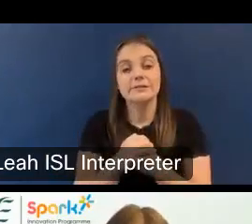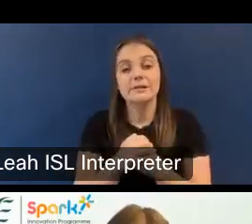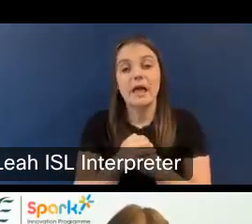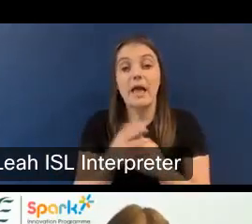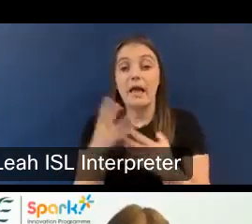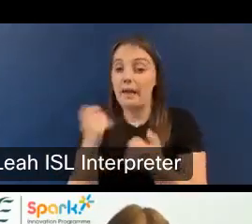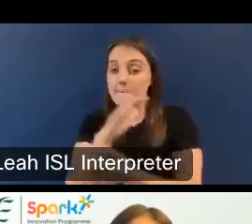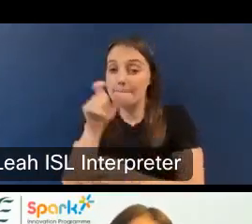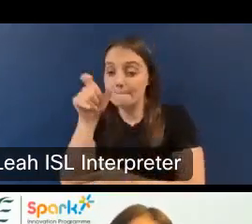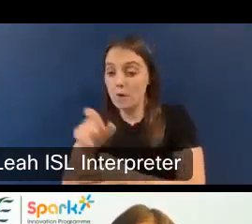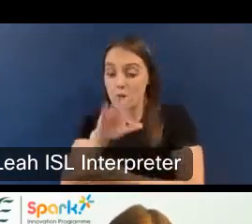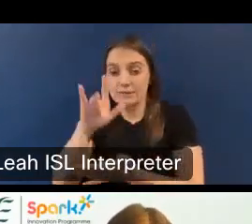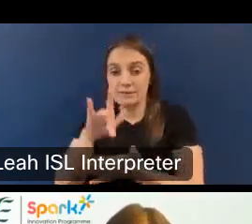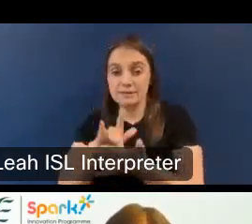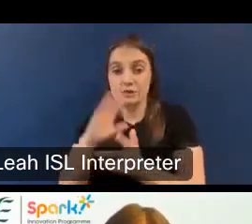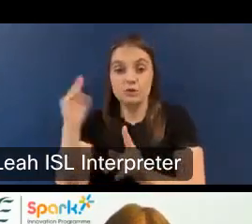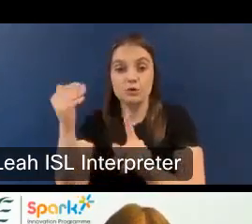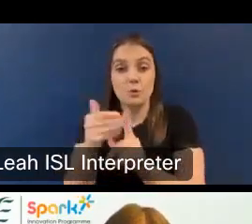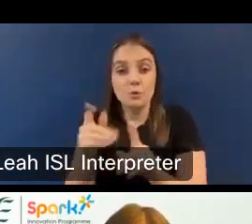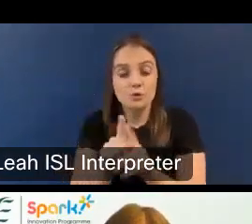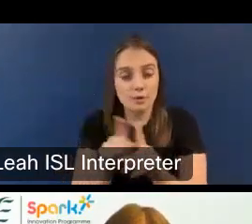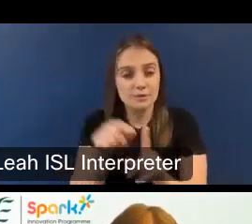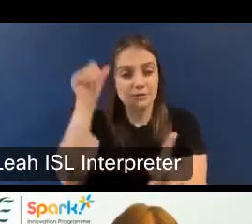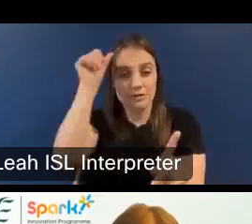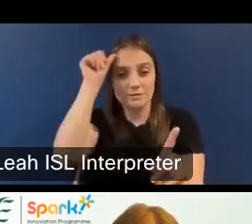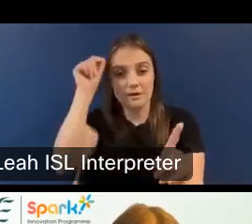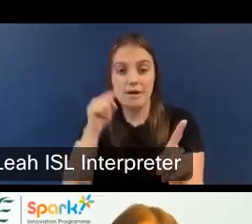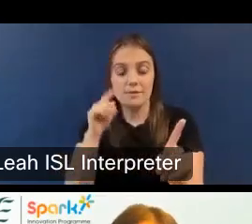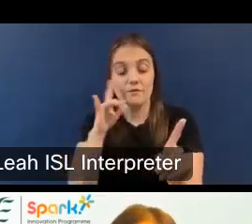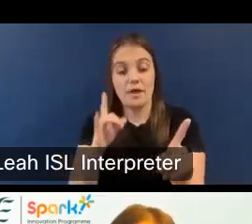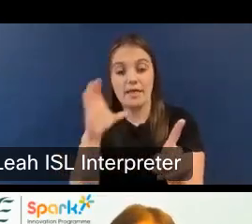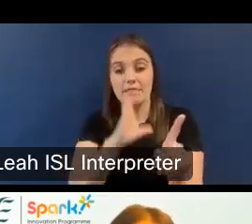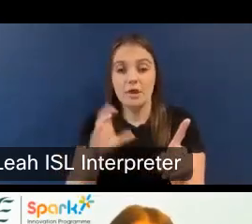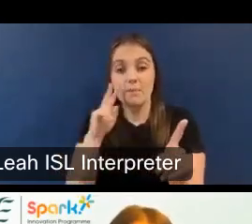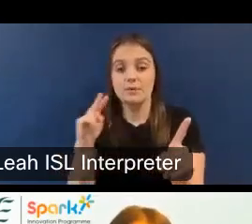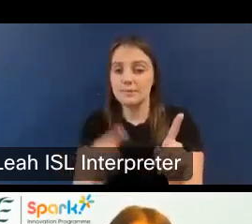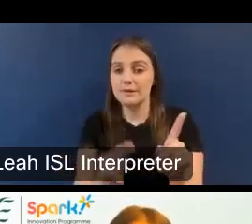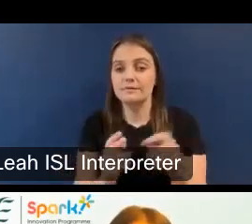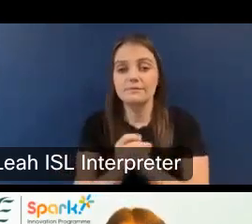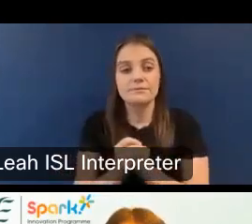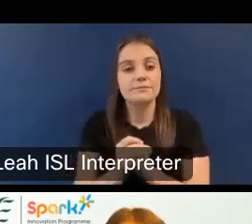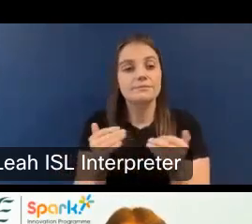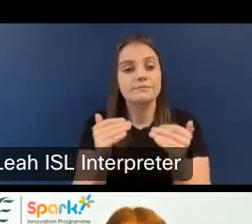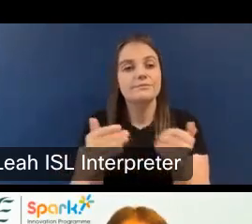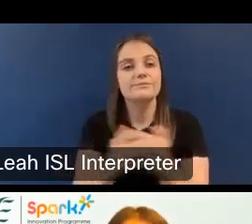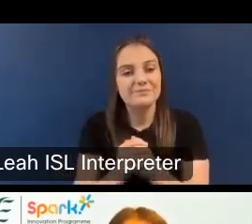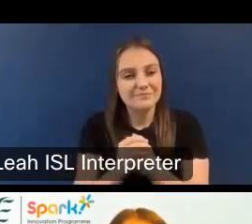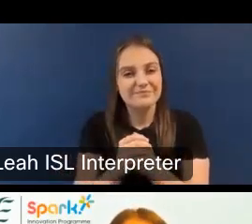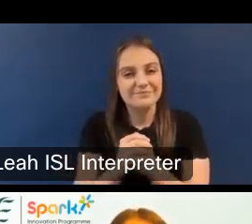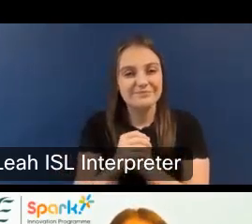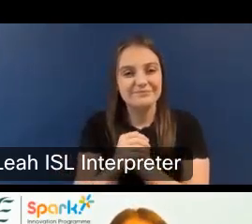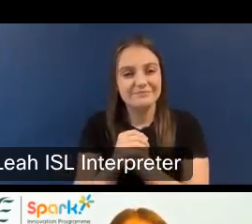which I think it's very common from a healthcare perspective as well. So Catherine, if you can please move to the next